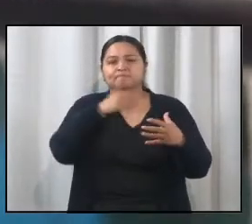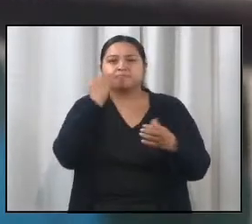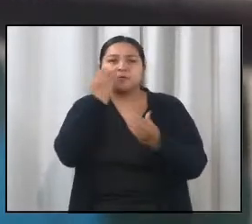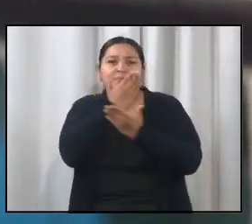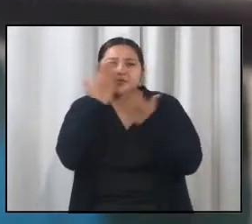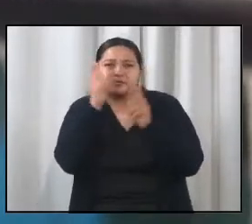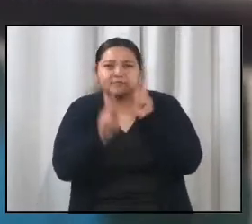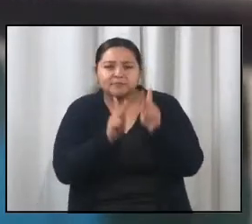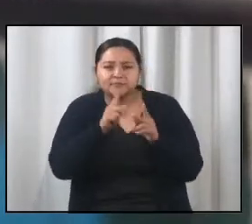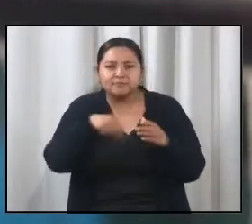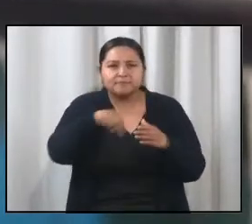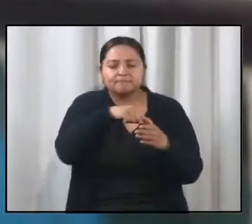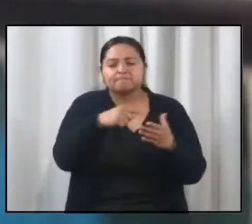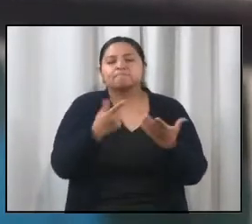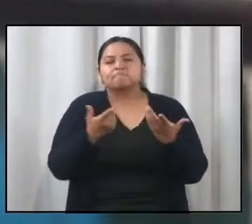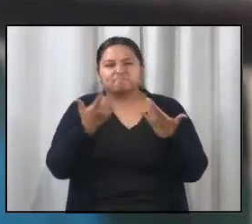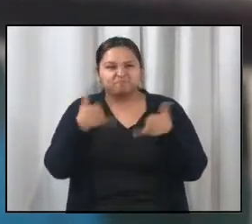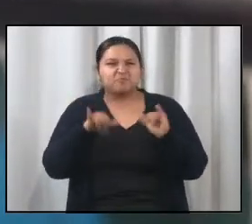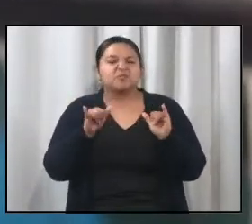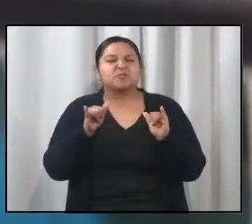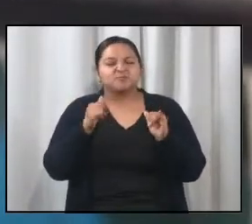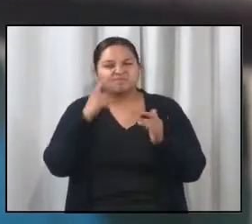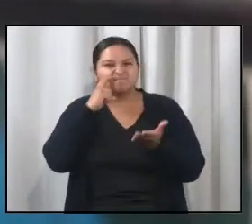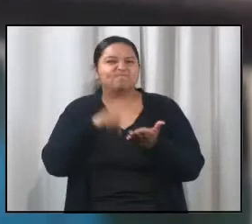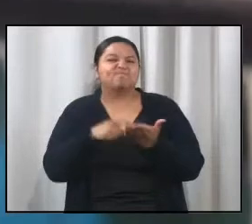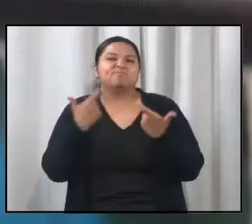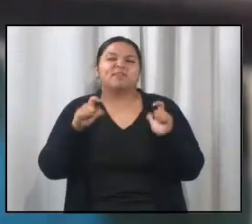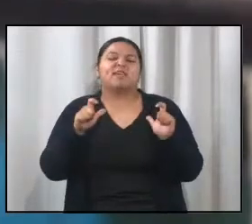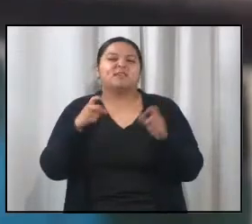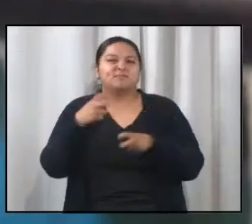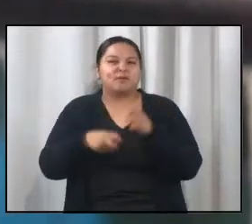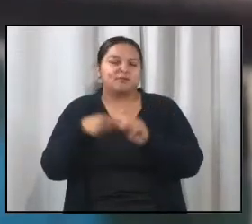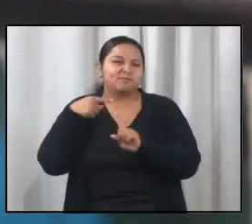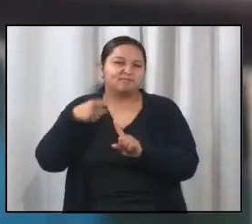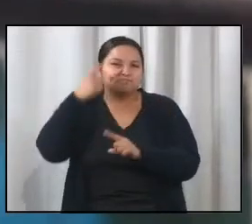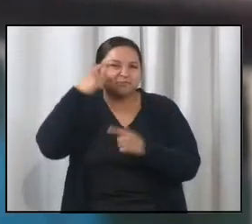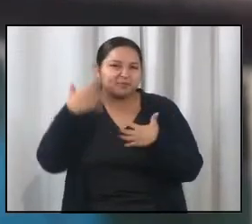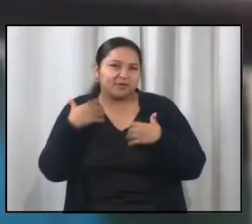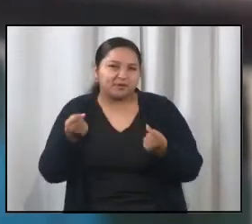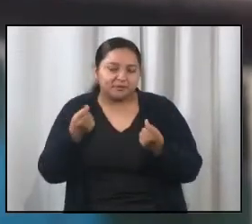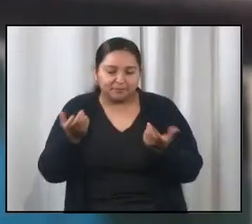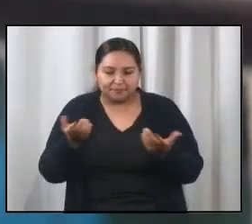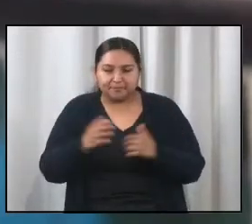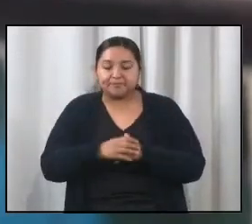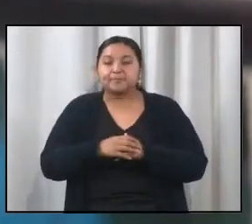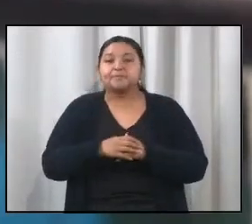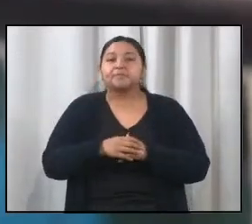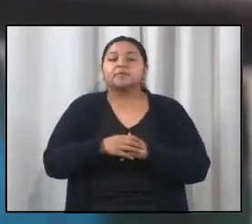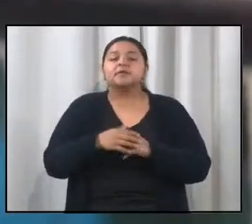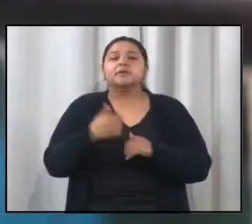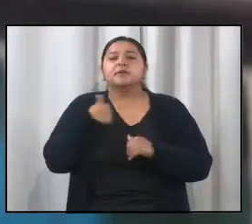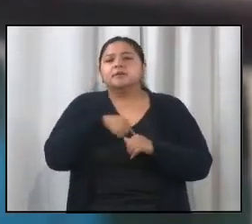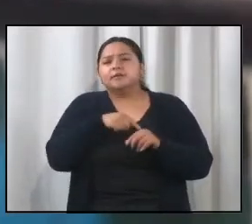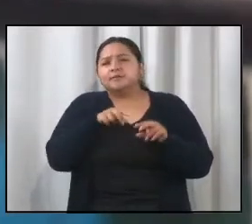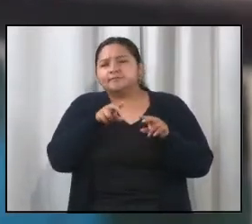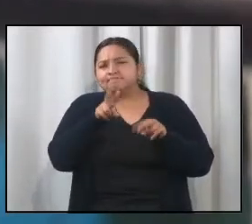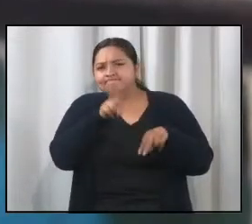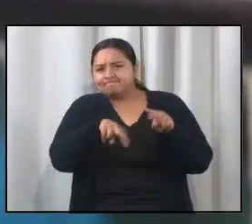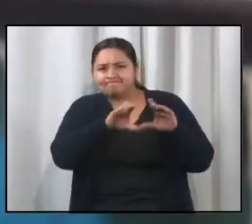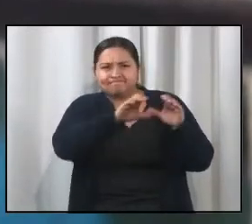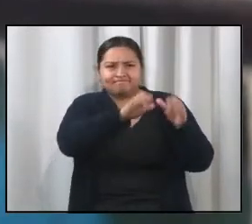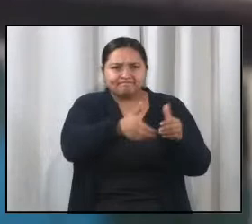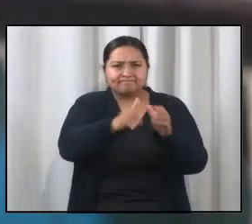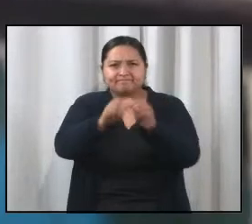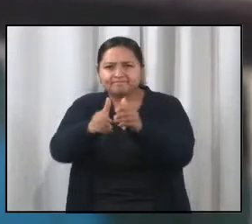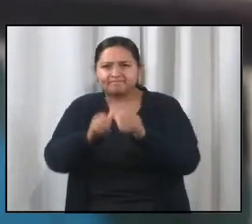homelessness. This continues to be our main issue. We provide additional analysis of groups of individuals in order to better understand